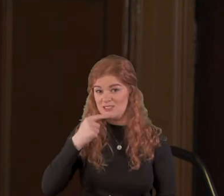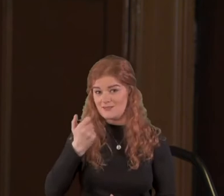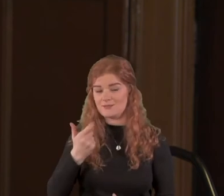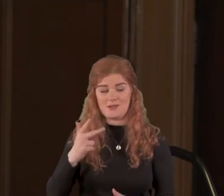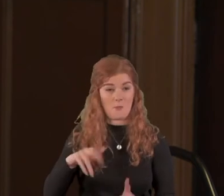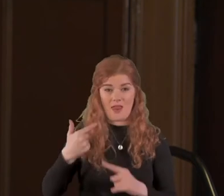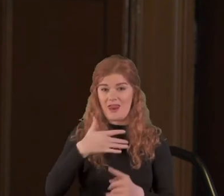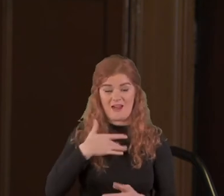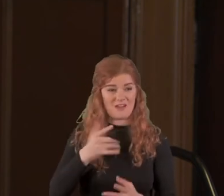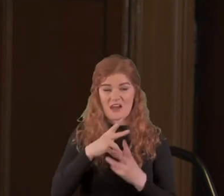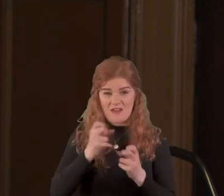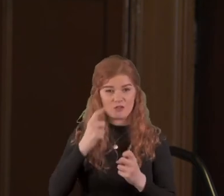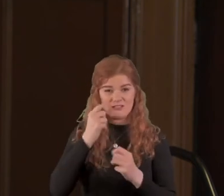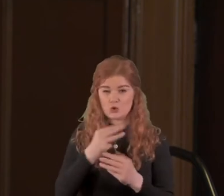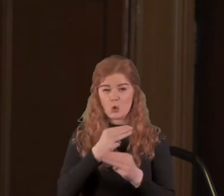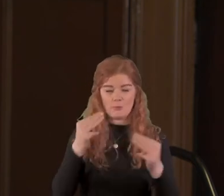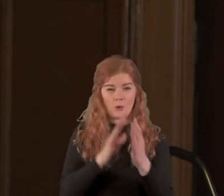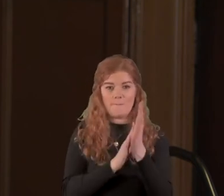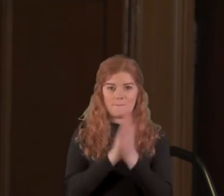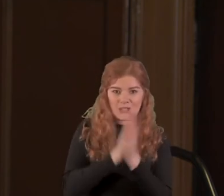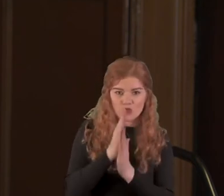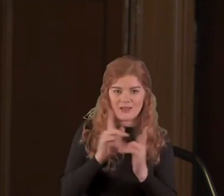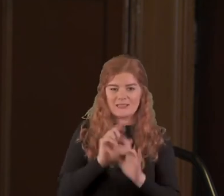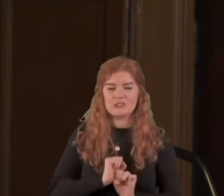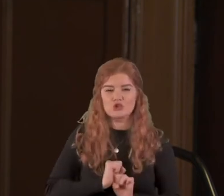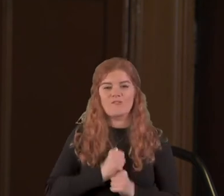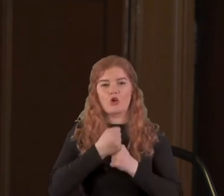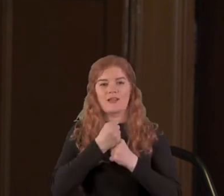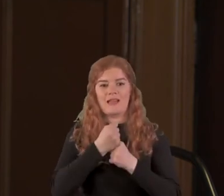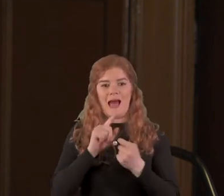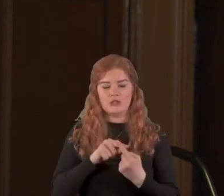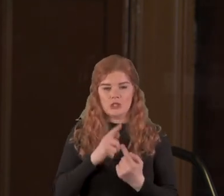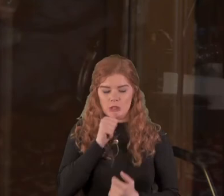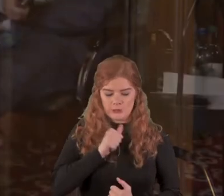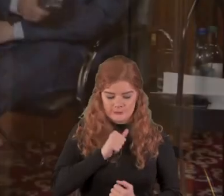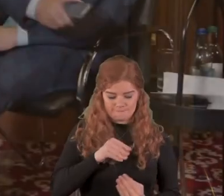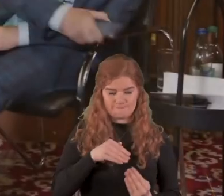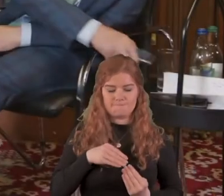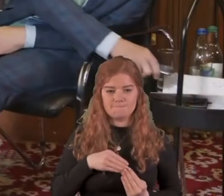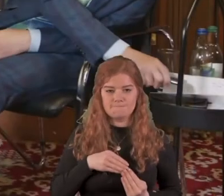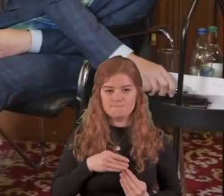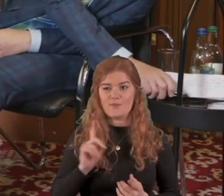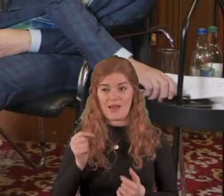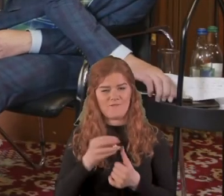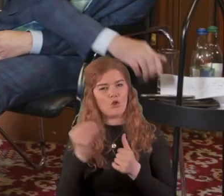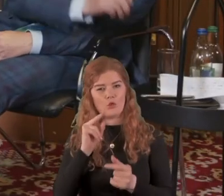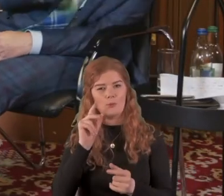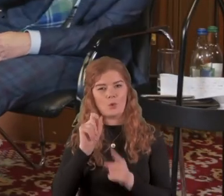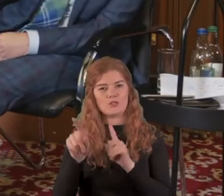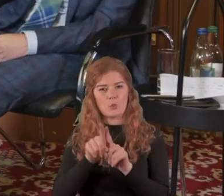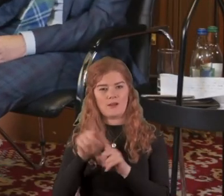life, I've never seen so much passion and suffering in restraint. And I think there's another point, isn't there, where